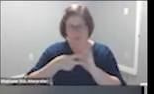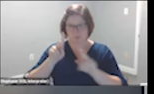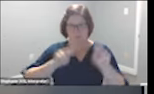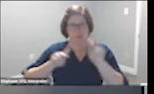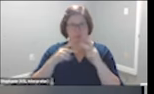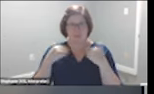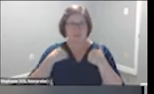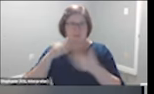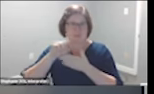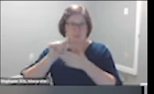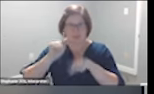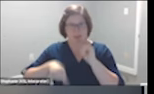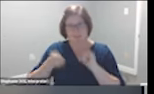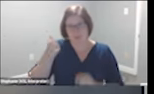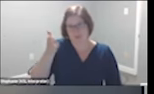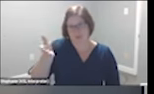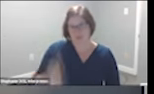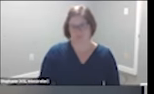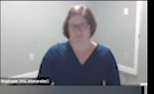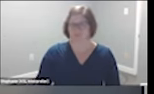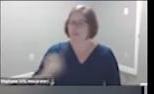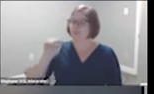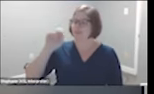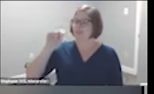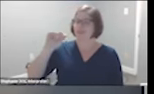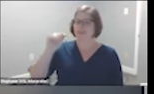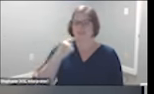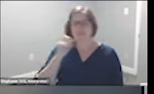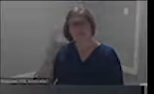Thank you. Thank you so much for your time and for that wonderful talk. That was really fantastic.